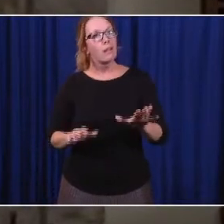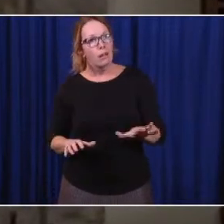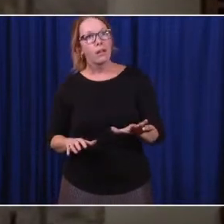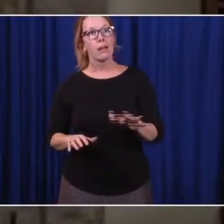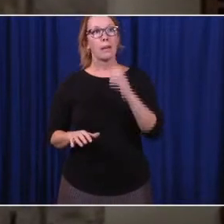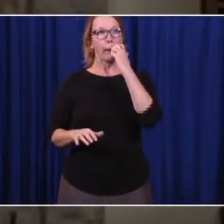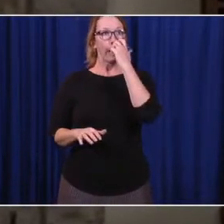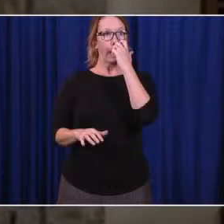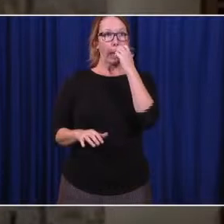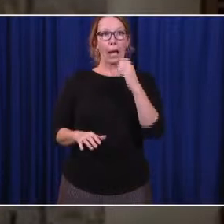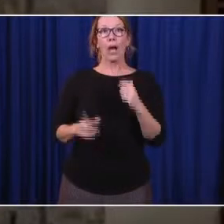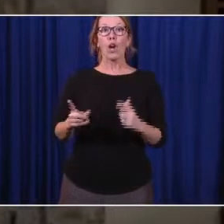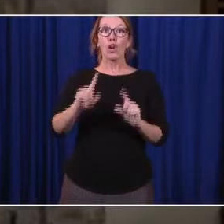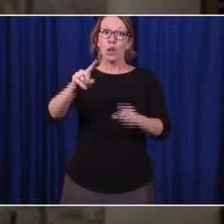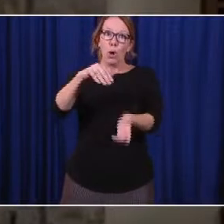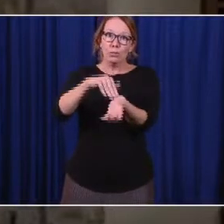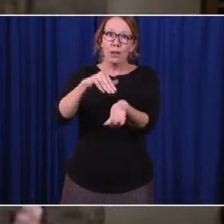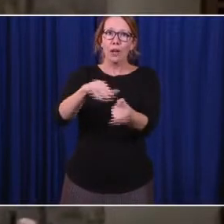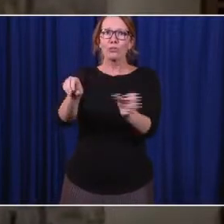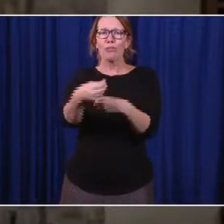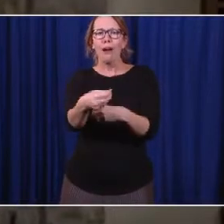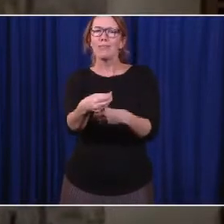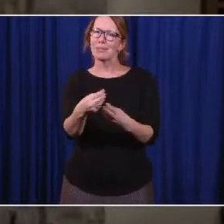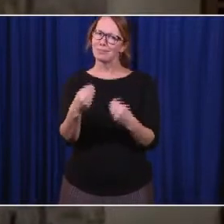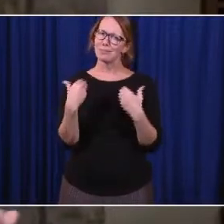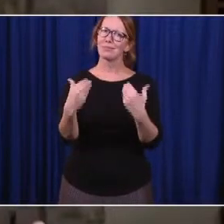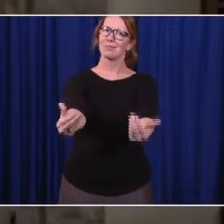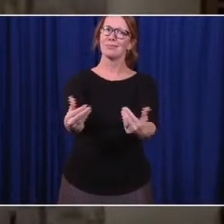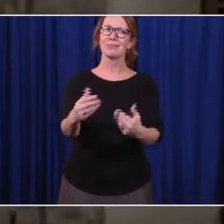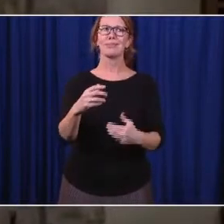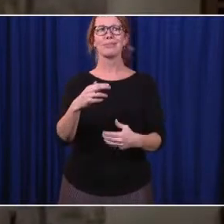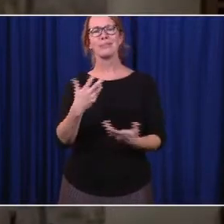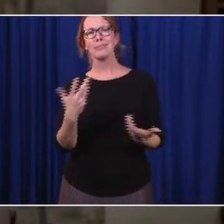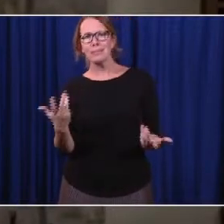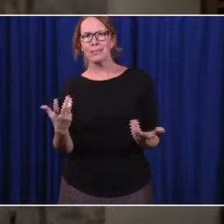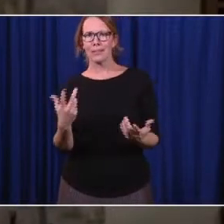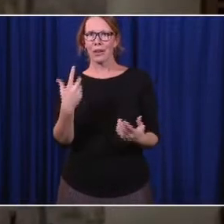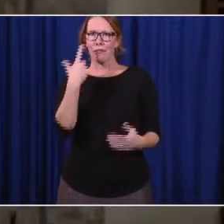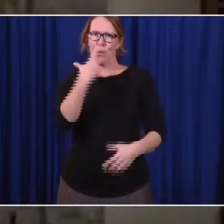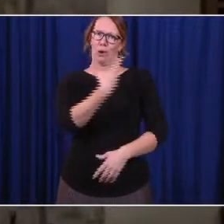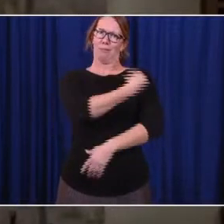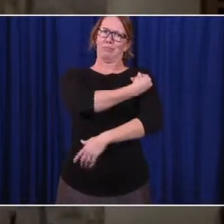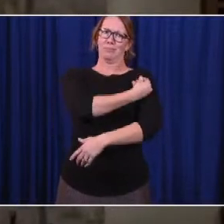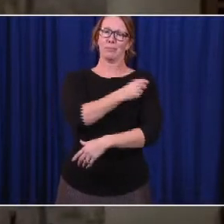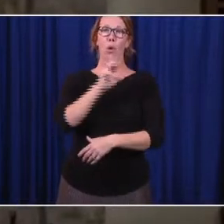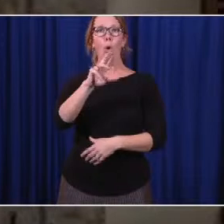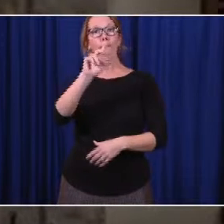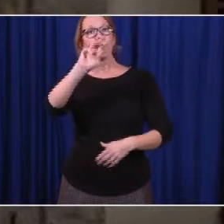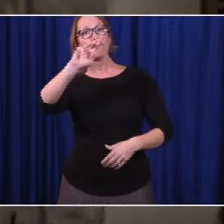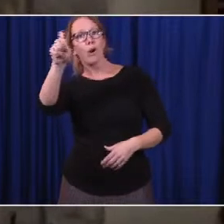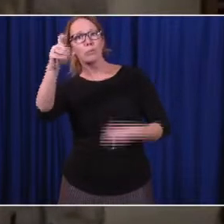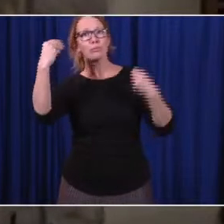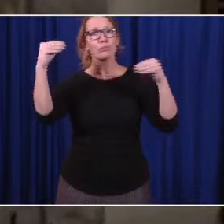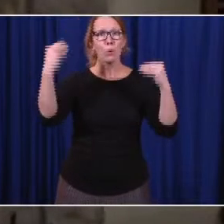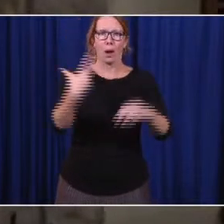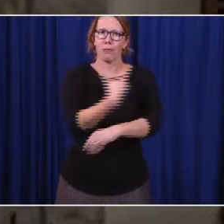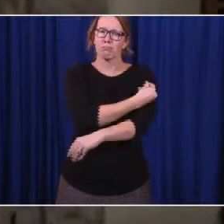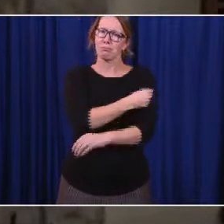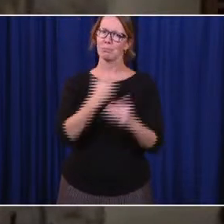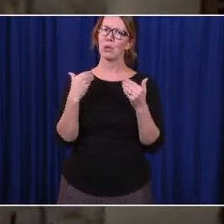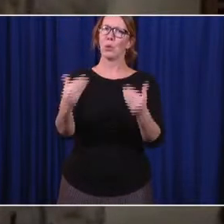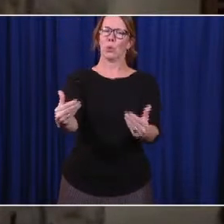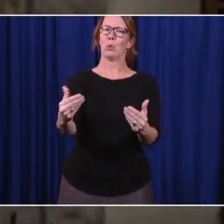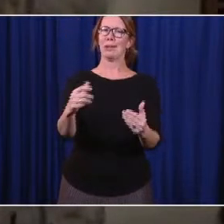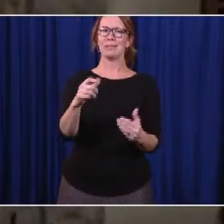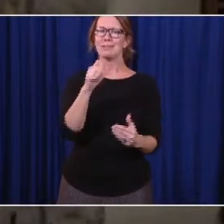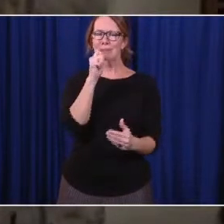into a doctor's office. I would not be fearful of going into wherever you get these shots, whether it's your pharmacy or wherever it is. I think